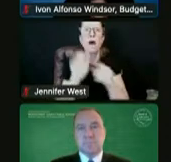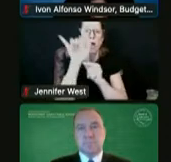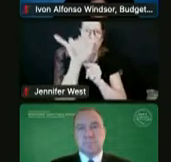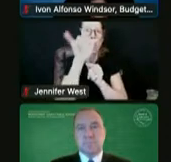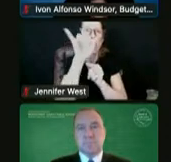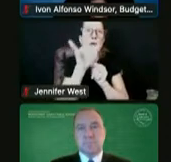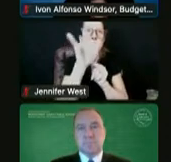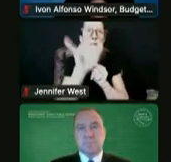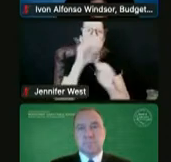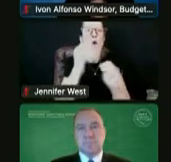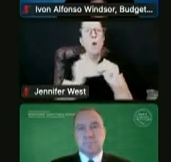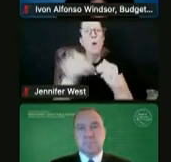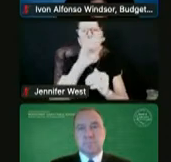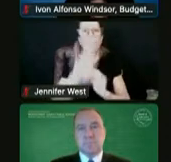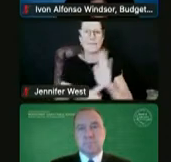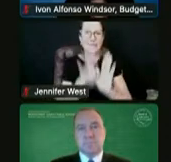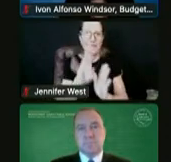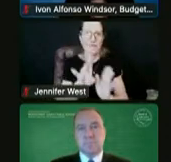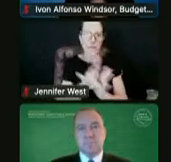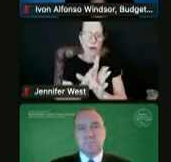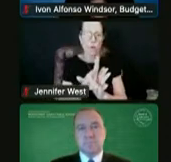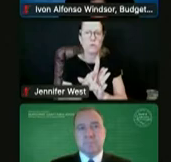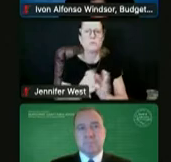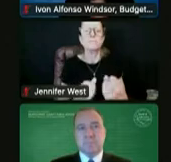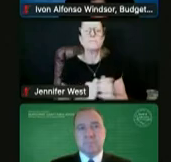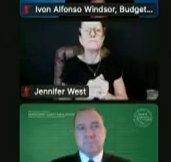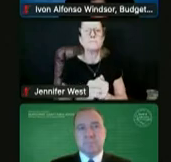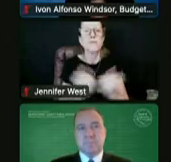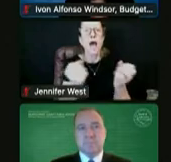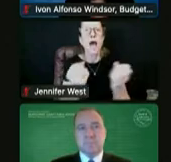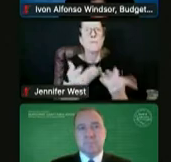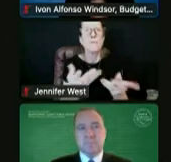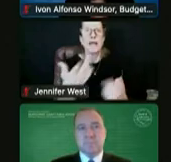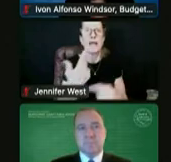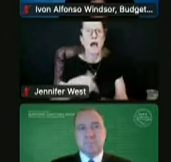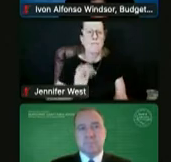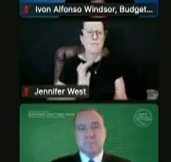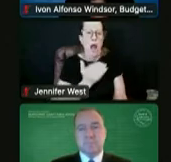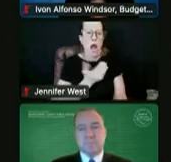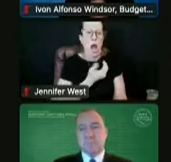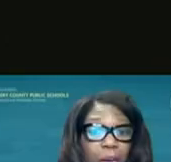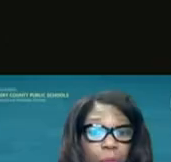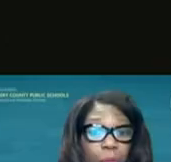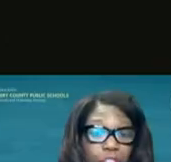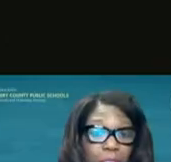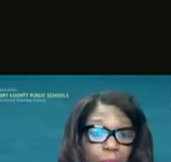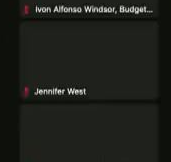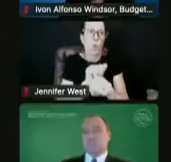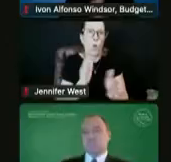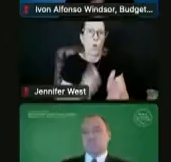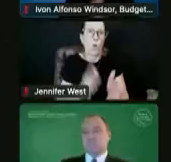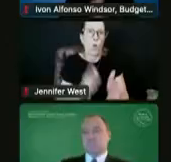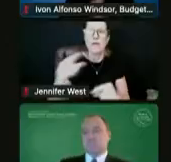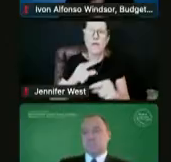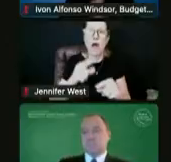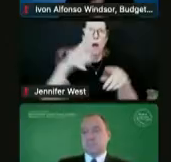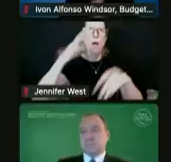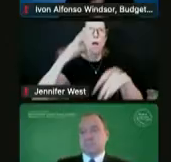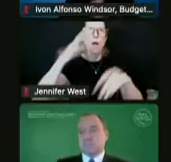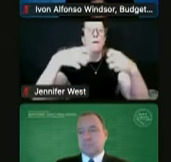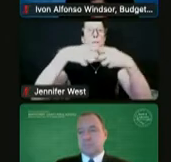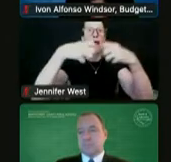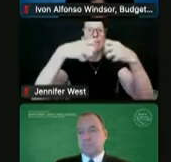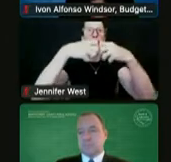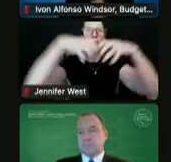gotten word about this happening, and of course we knew that many of our employees were there experiencing power outages in Montgomery County, we